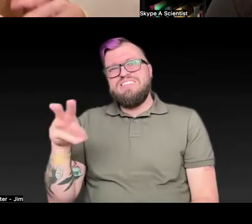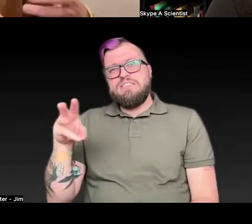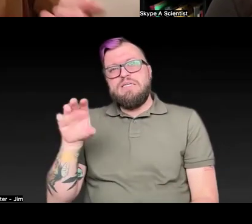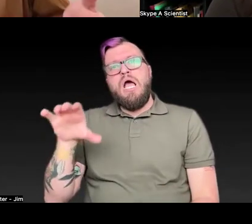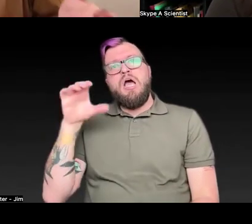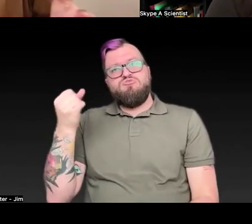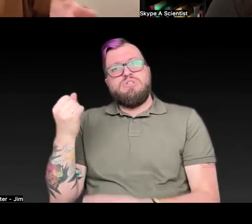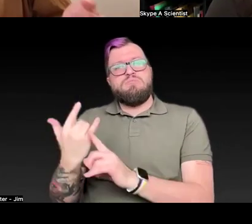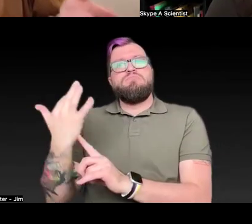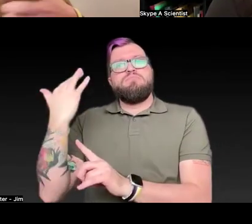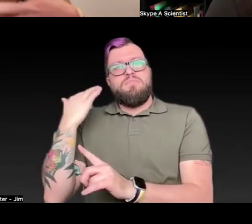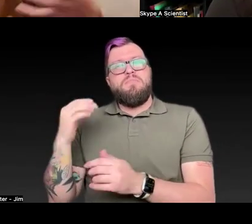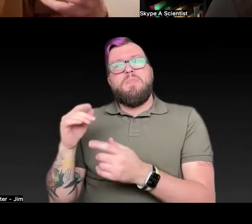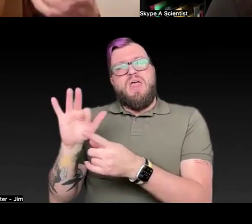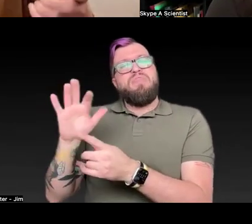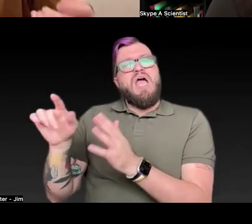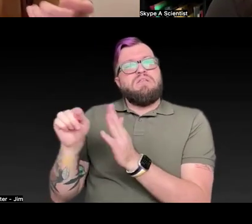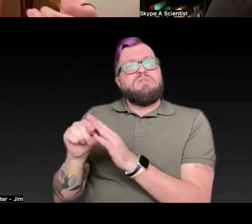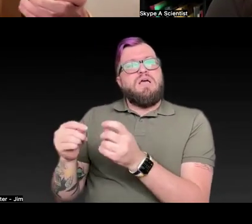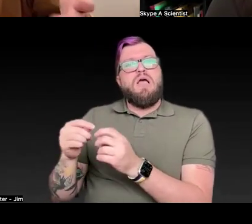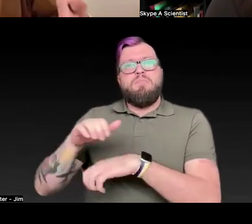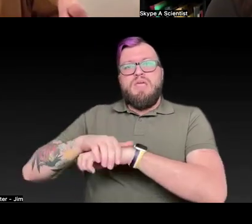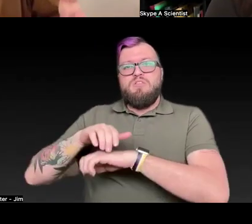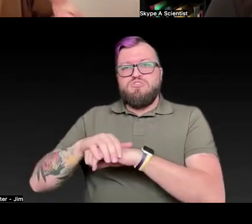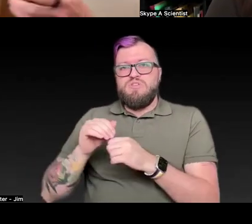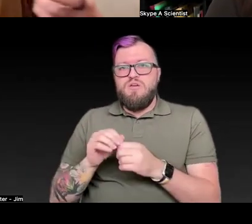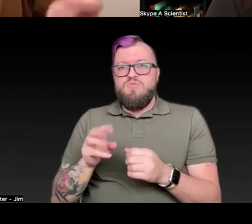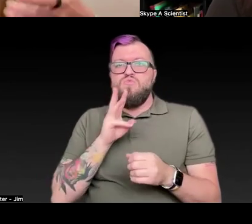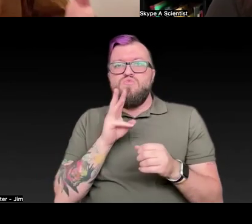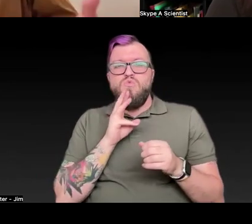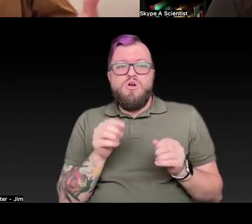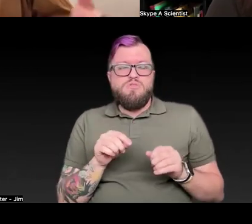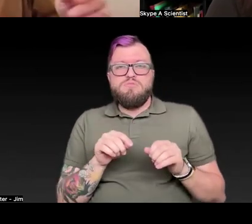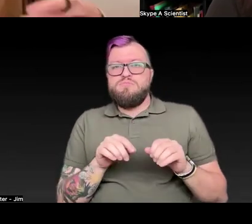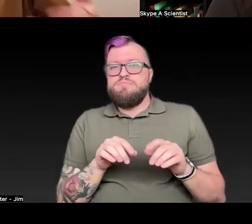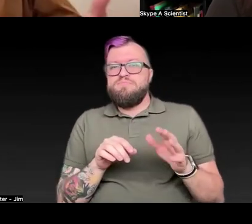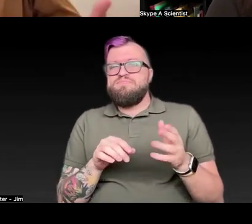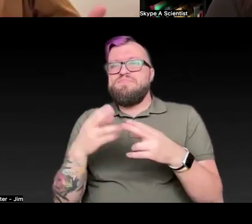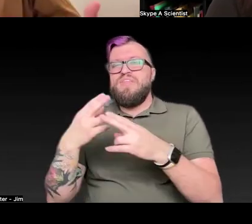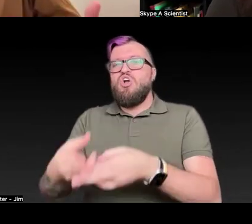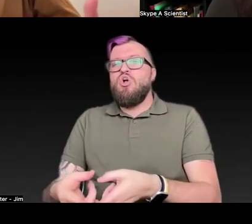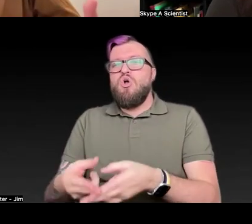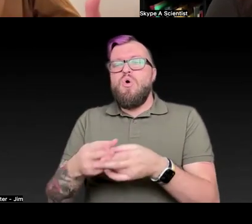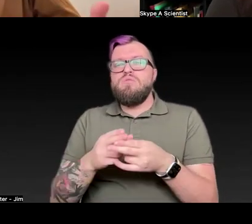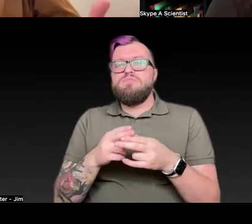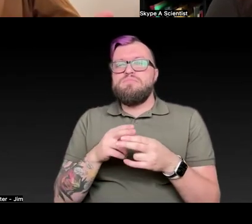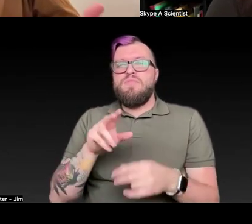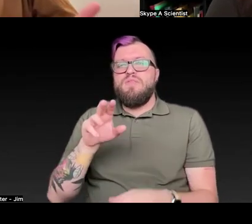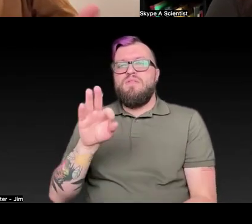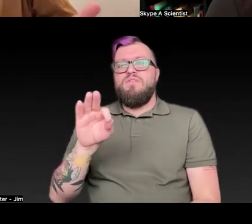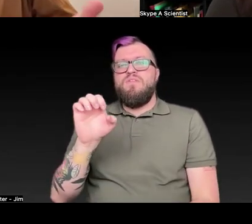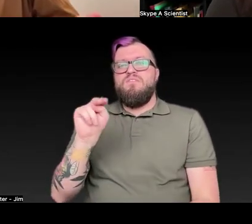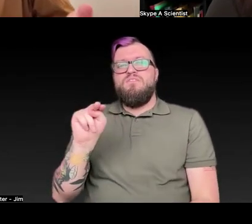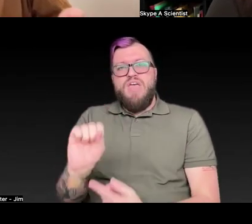doing a lot of draining of sort of their swamp, so what are called the fens, these low-lying swampy areas, which are eels'